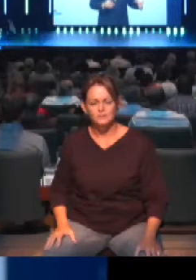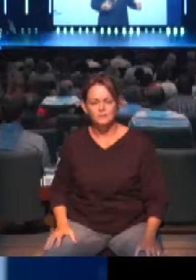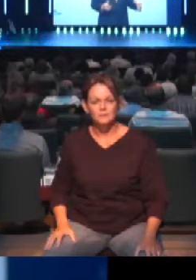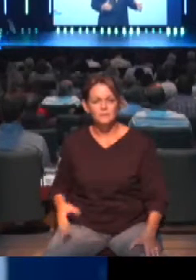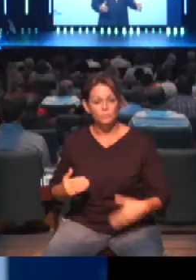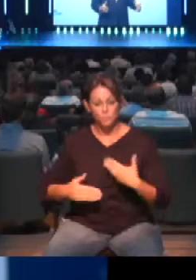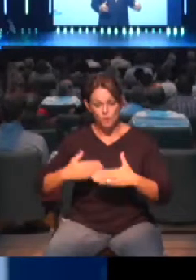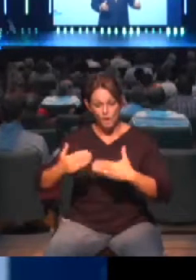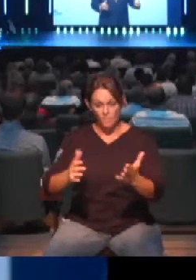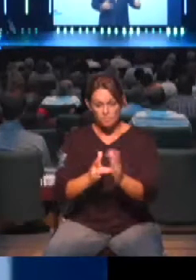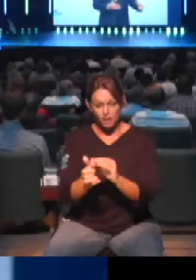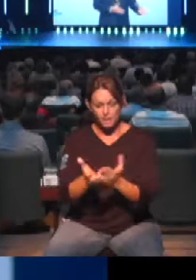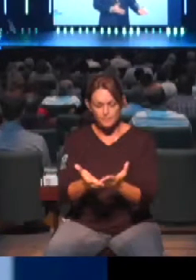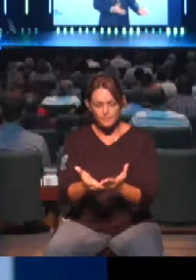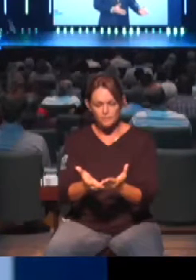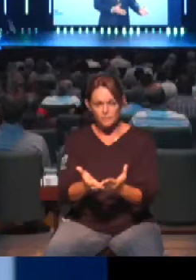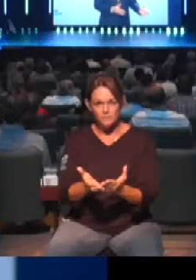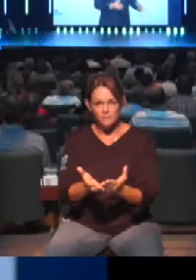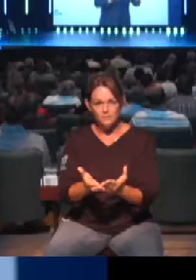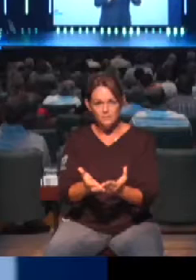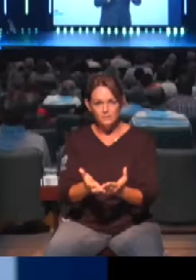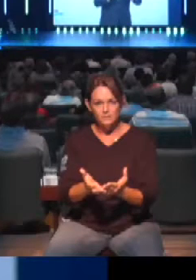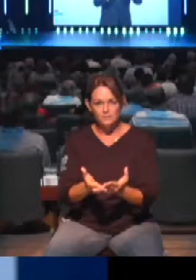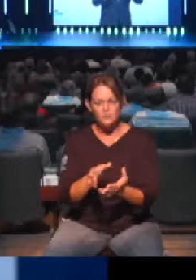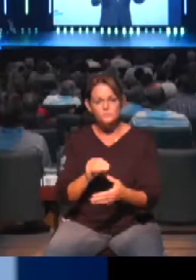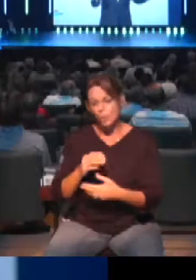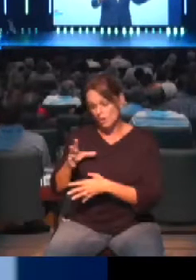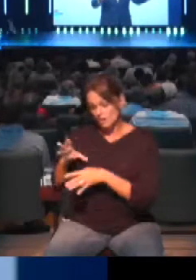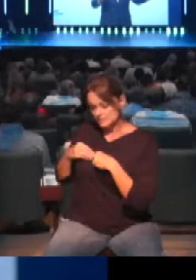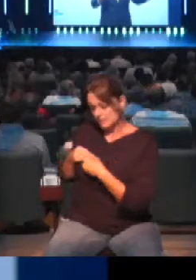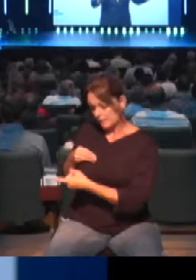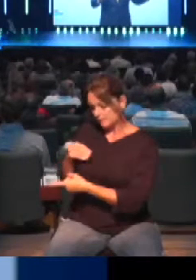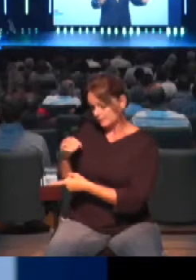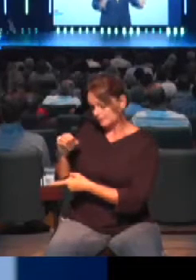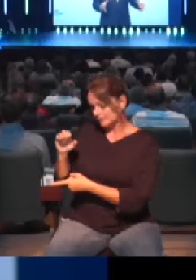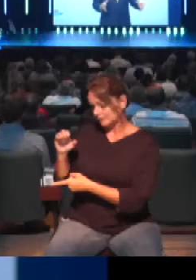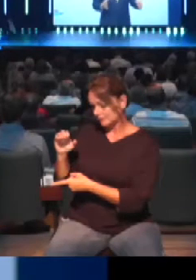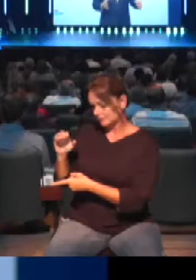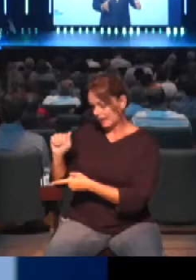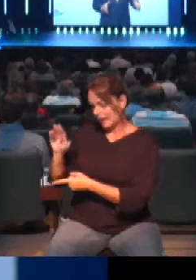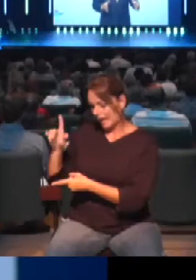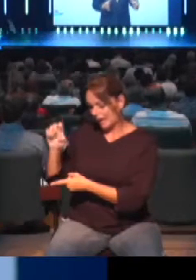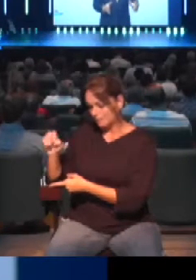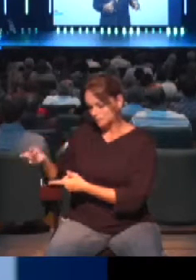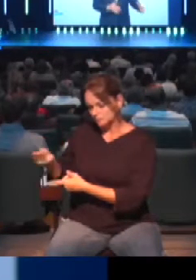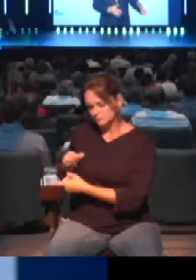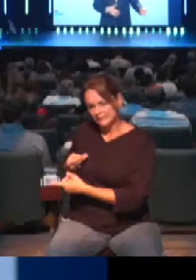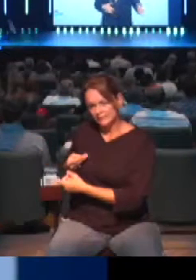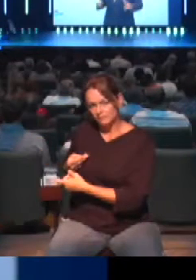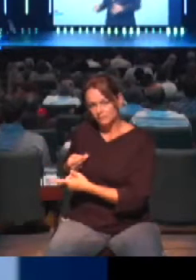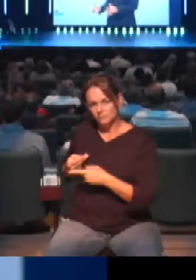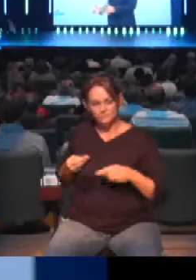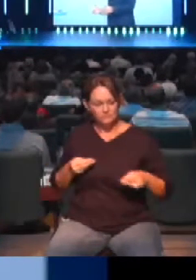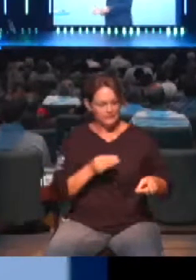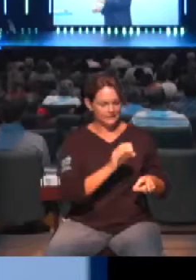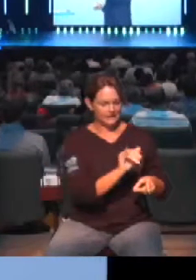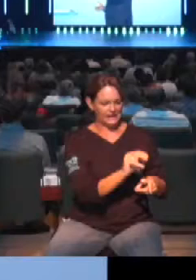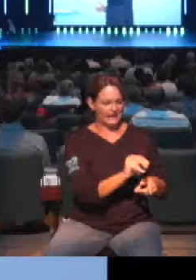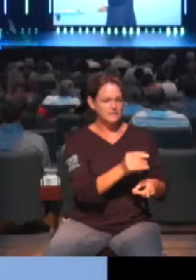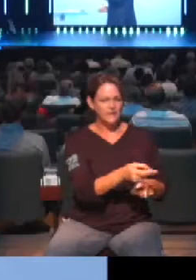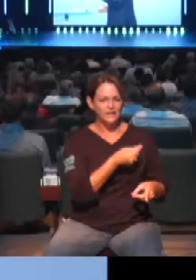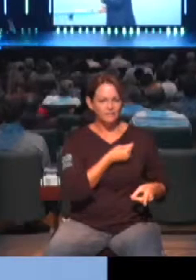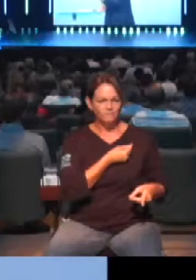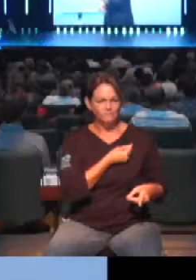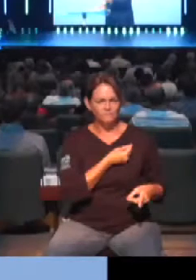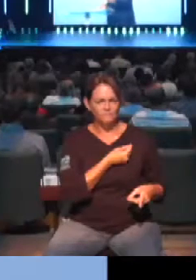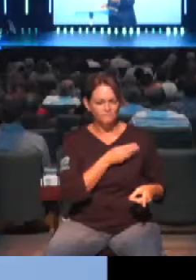fruits throughout the whole Bible. And he took me back to that. And it's simple to see why God accepted Abel's, but he didn't accept Cain's.